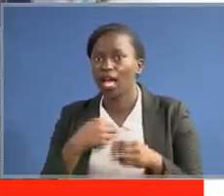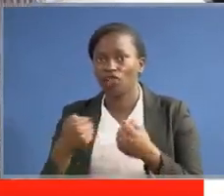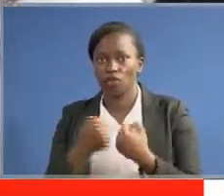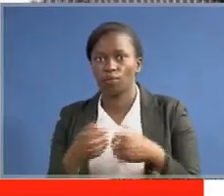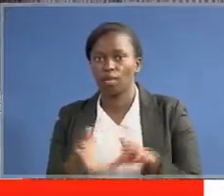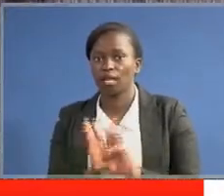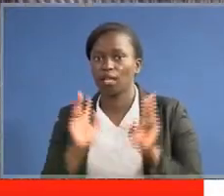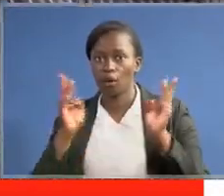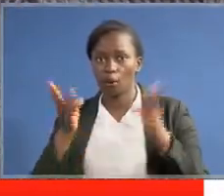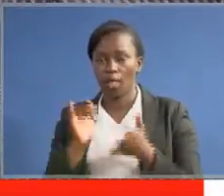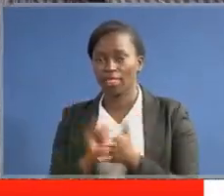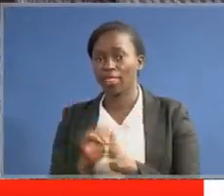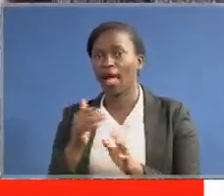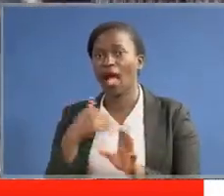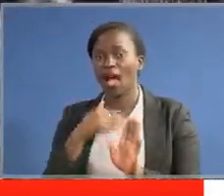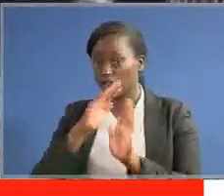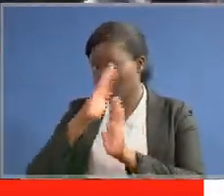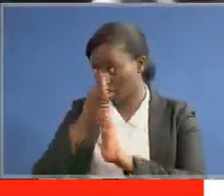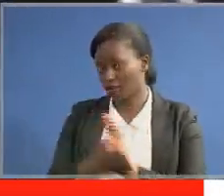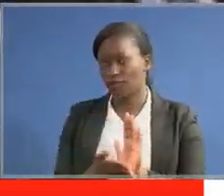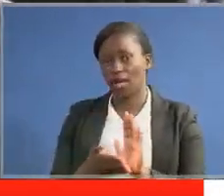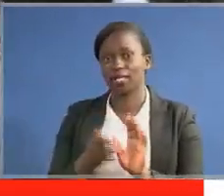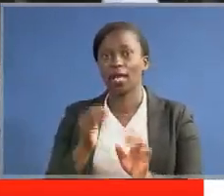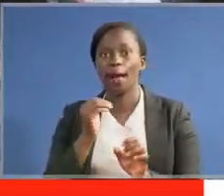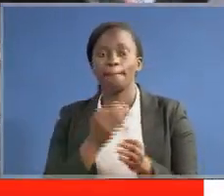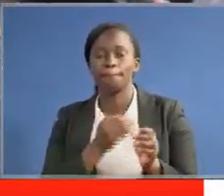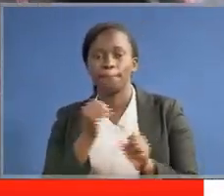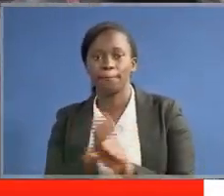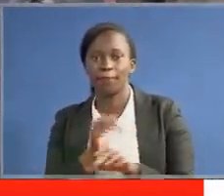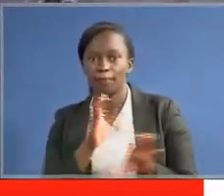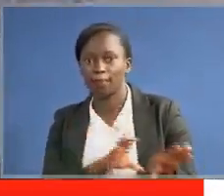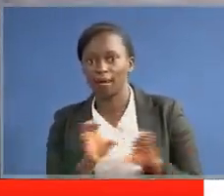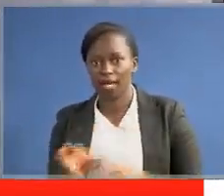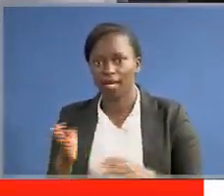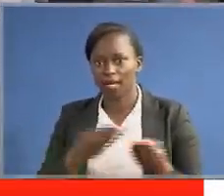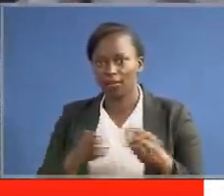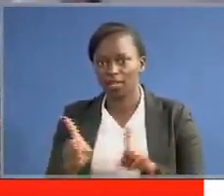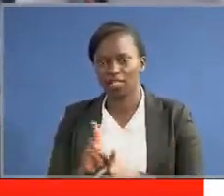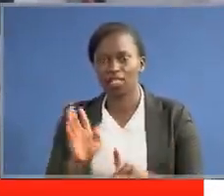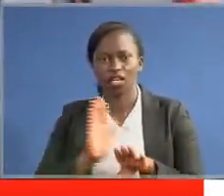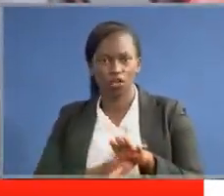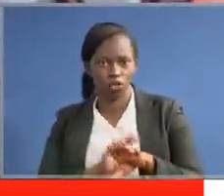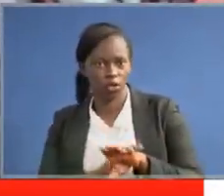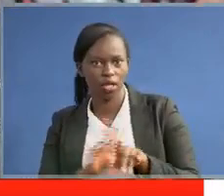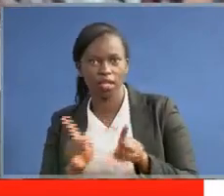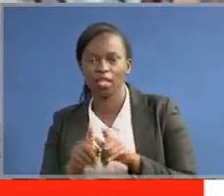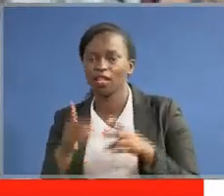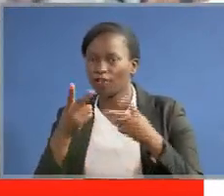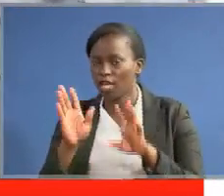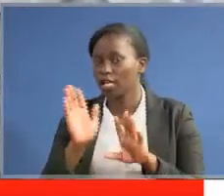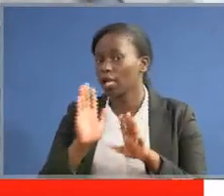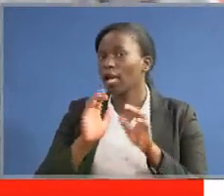this well-diverse market through making their businesses efficient and very